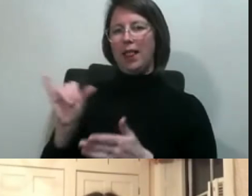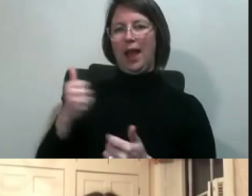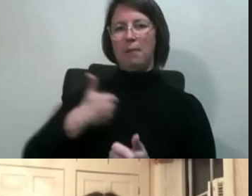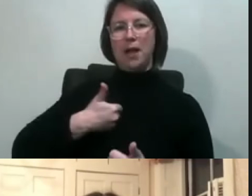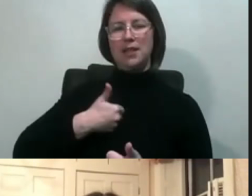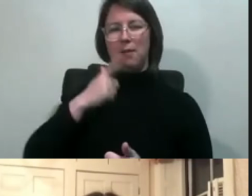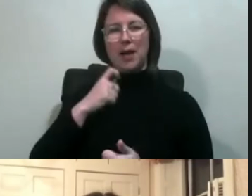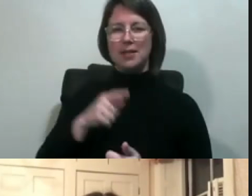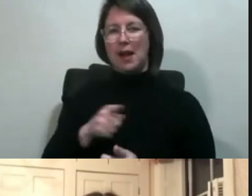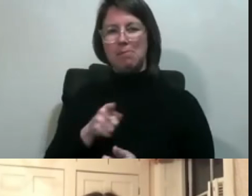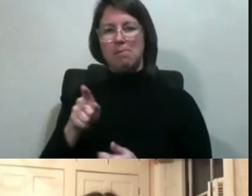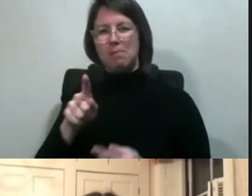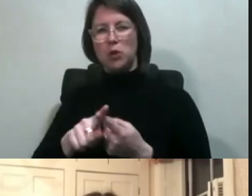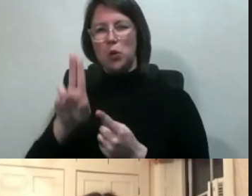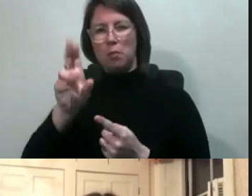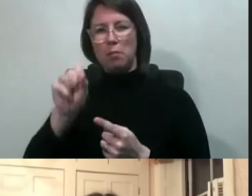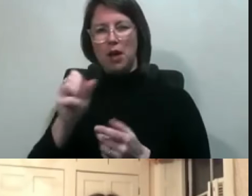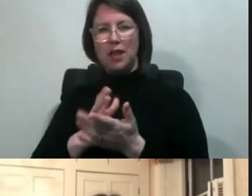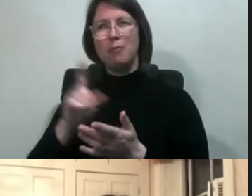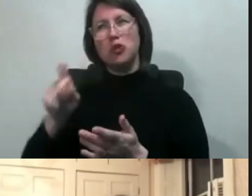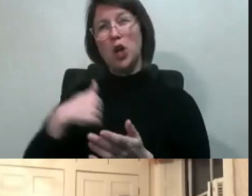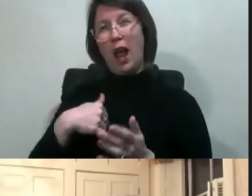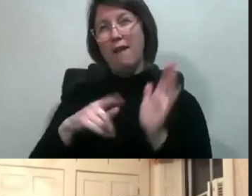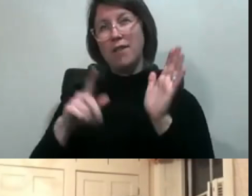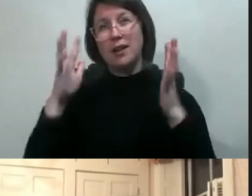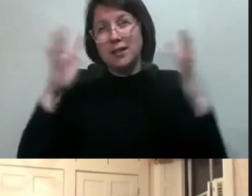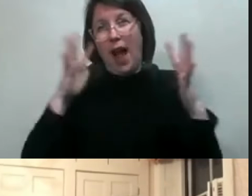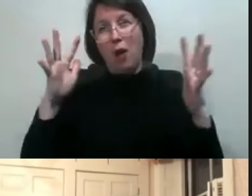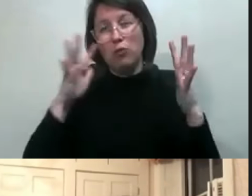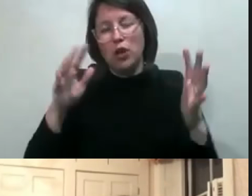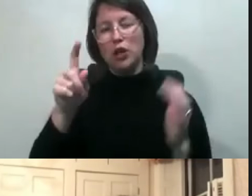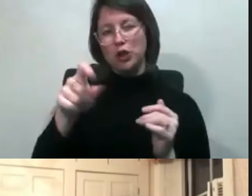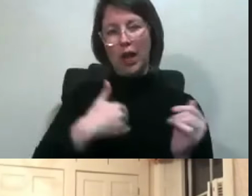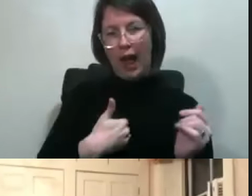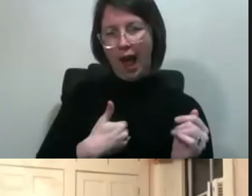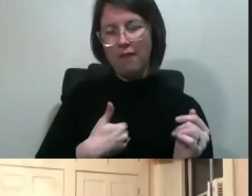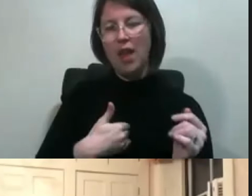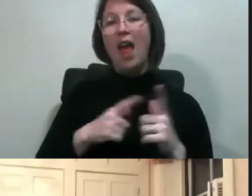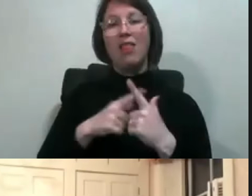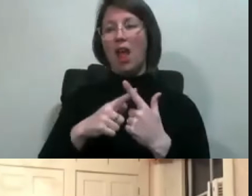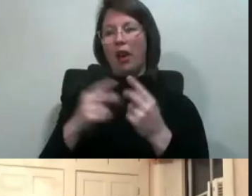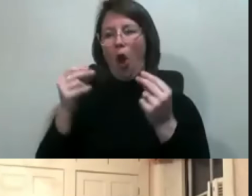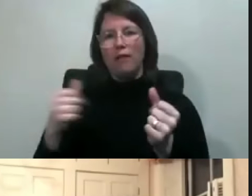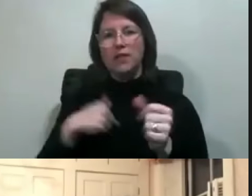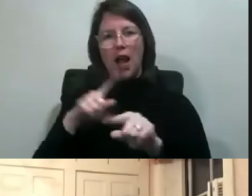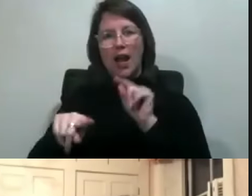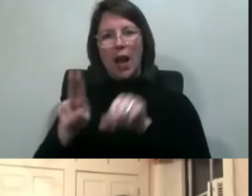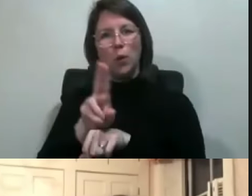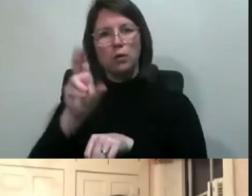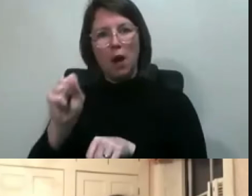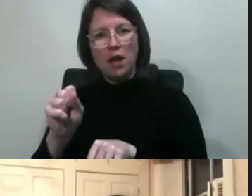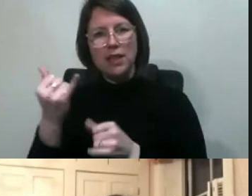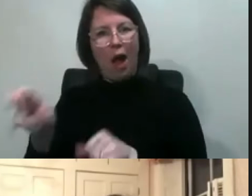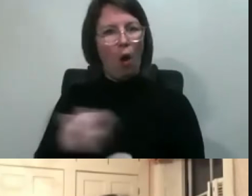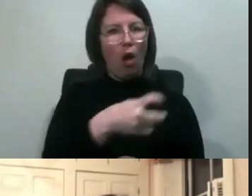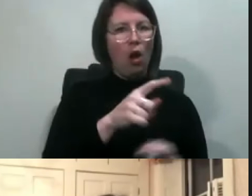my way to that bus stop. It should have a buzzer. But then I all of a sudden can't take that bus. Now I go on the ride, but now that